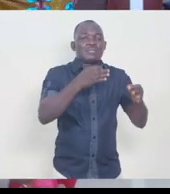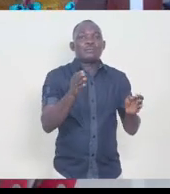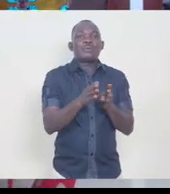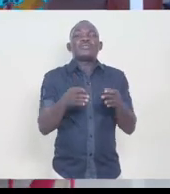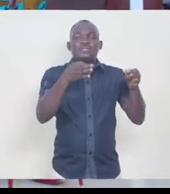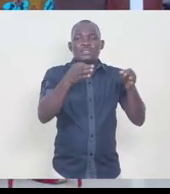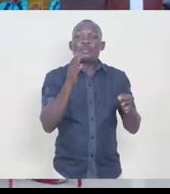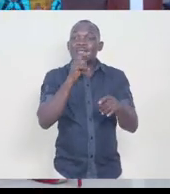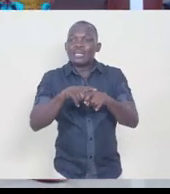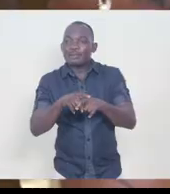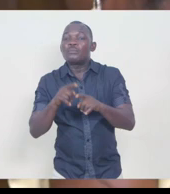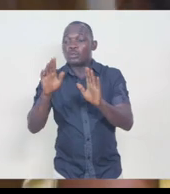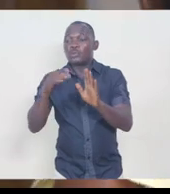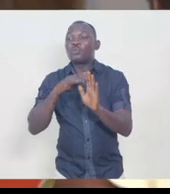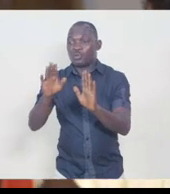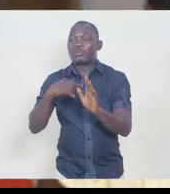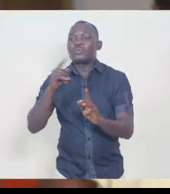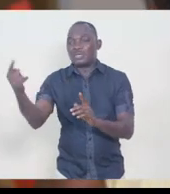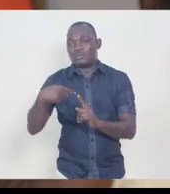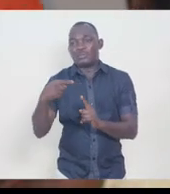is it about time? I have to go.